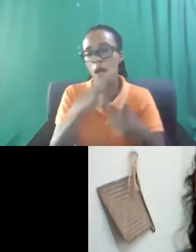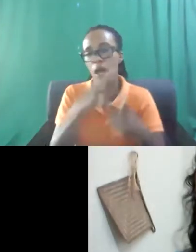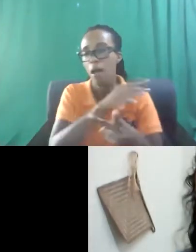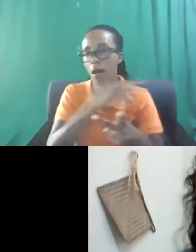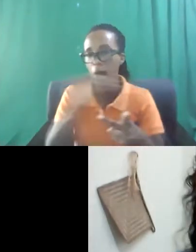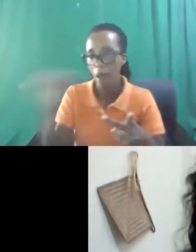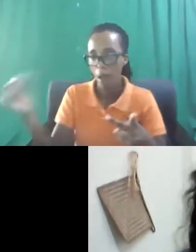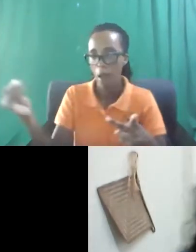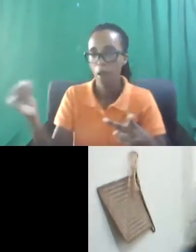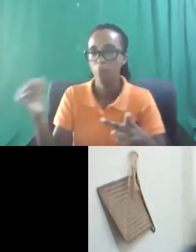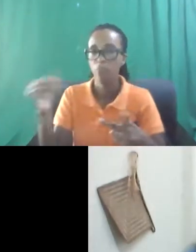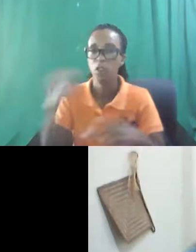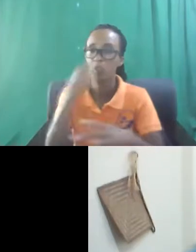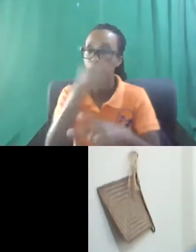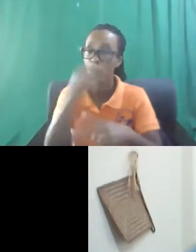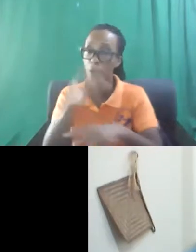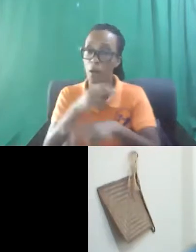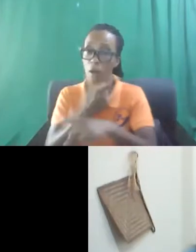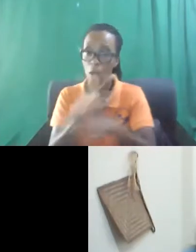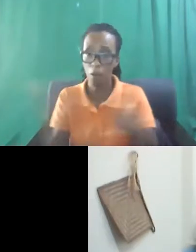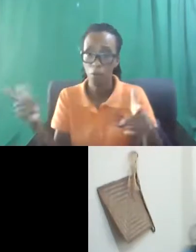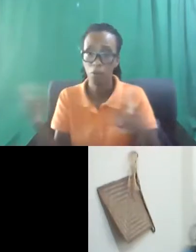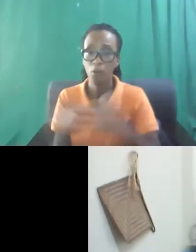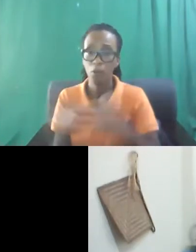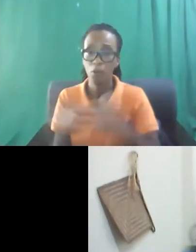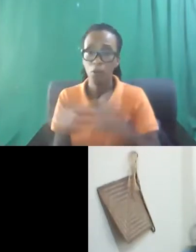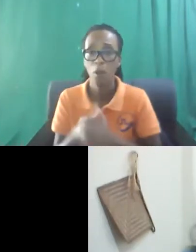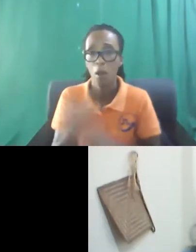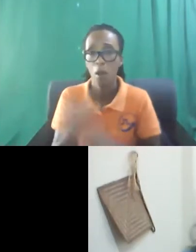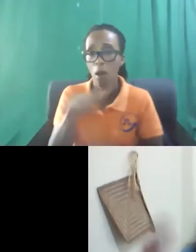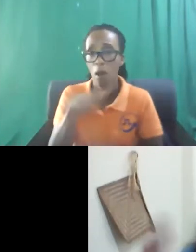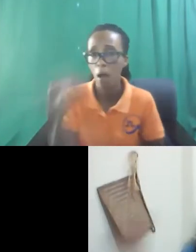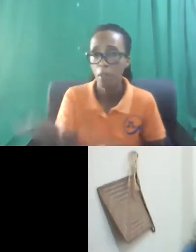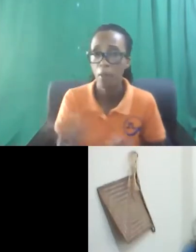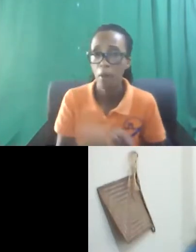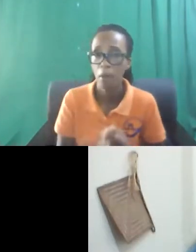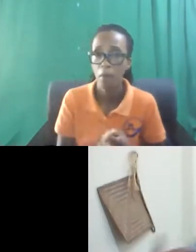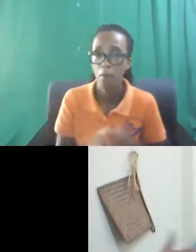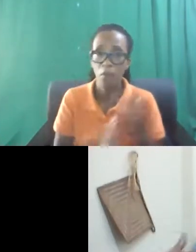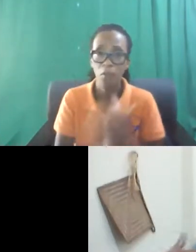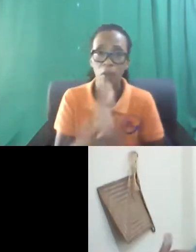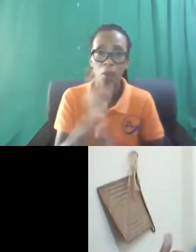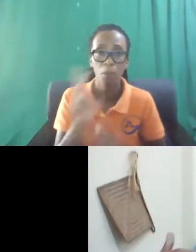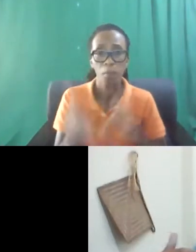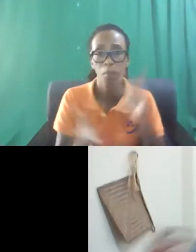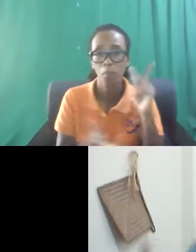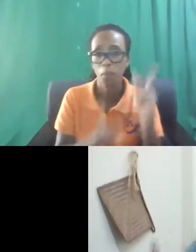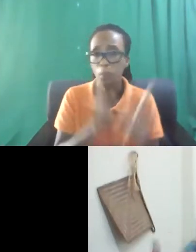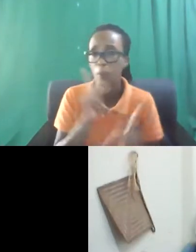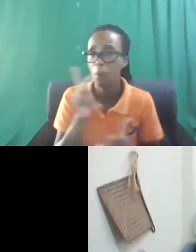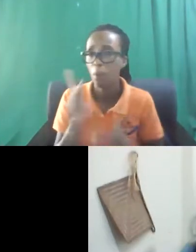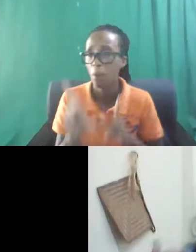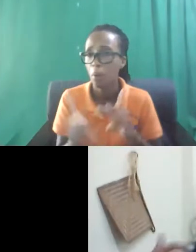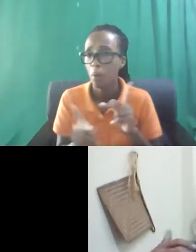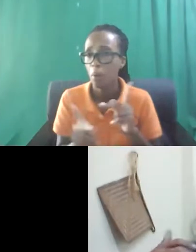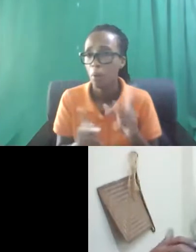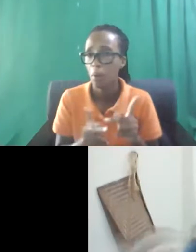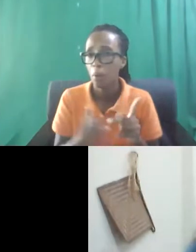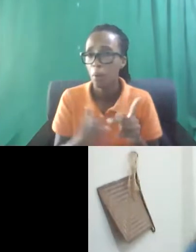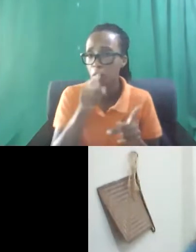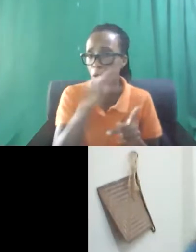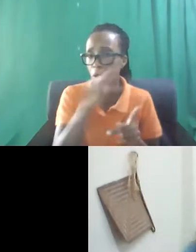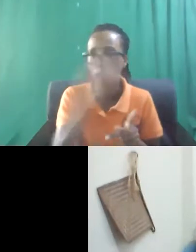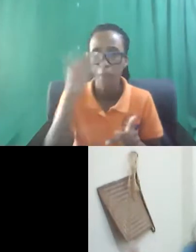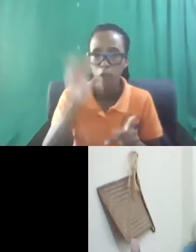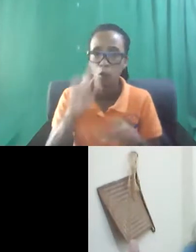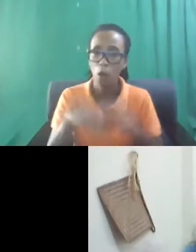sign languages. There are people who work on, like, I think Kiara and Ben spoke about like apps. We